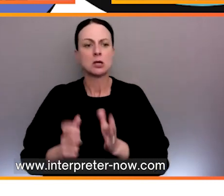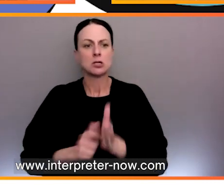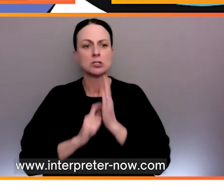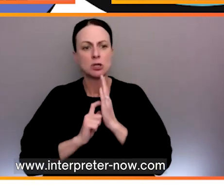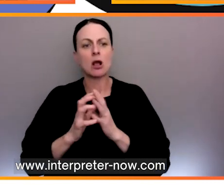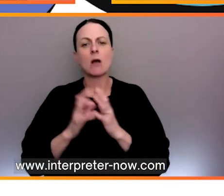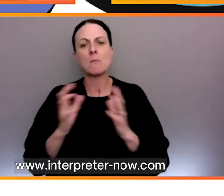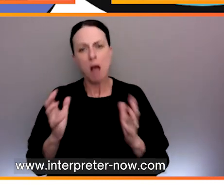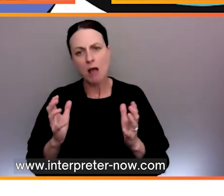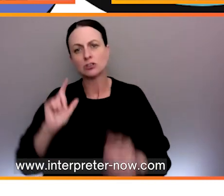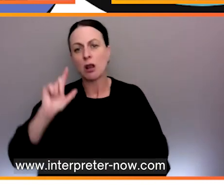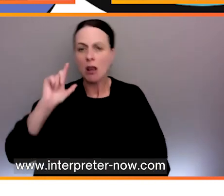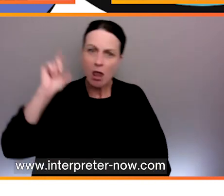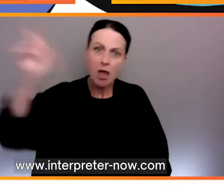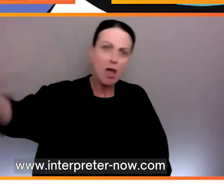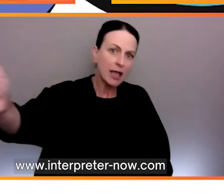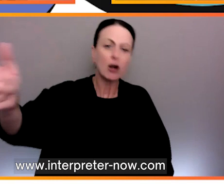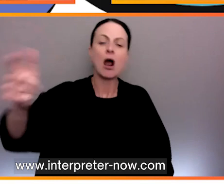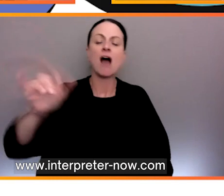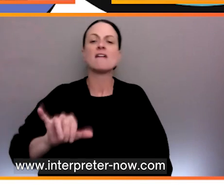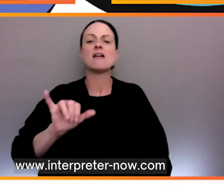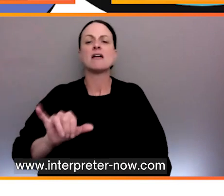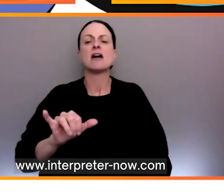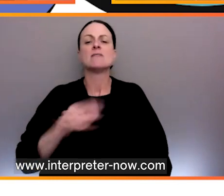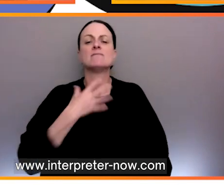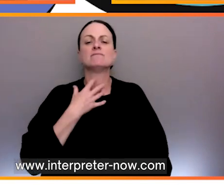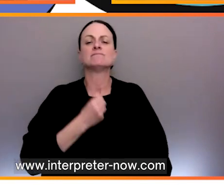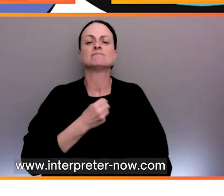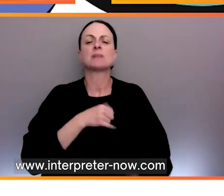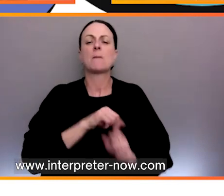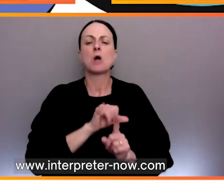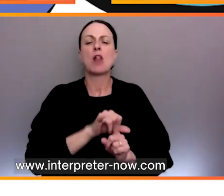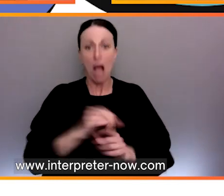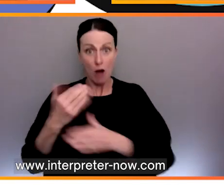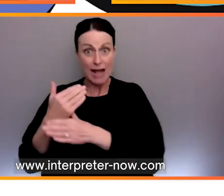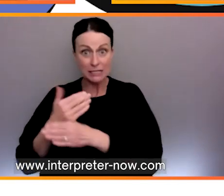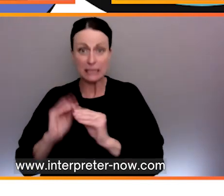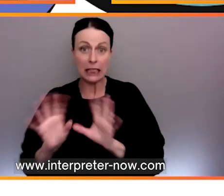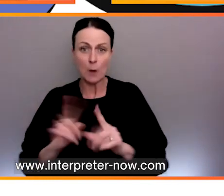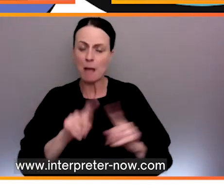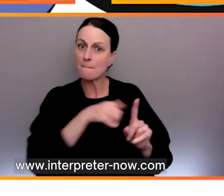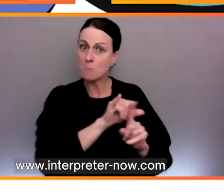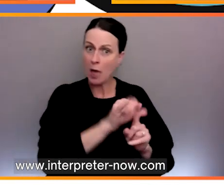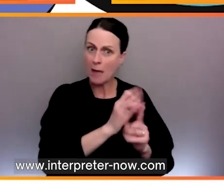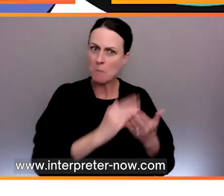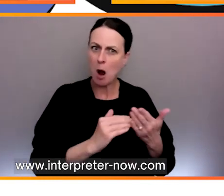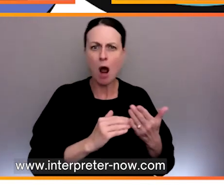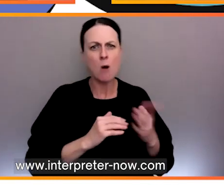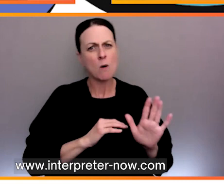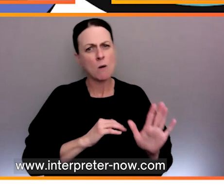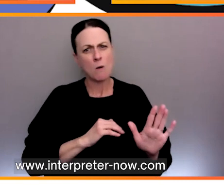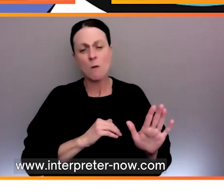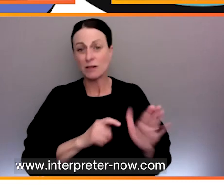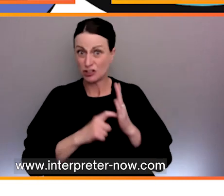and when other people share similar experiences, especially in that workplace, can be really powerful. It was for me. I know I